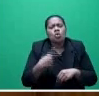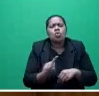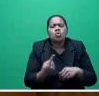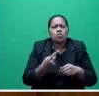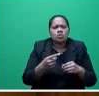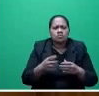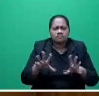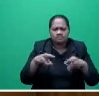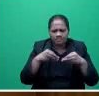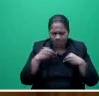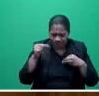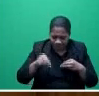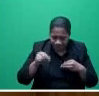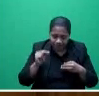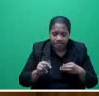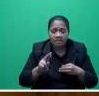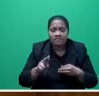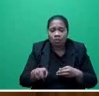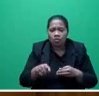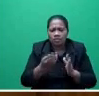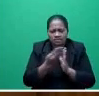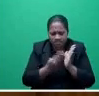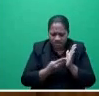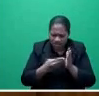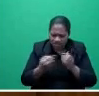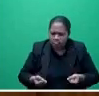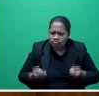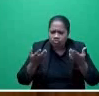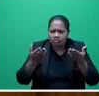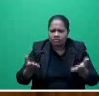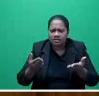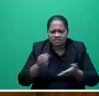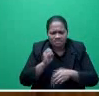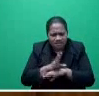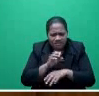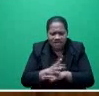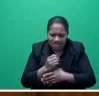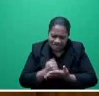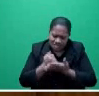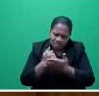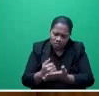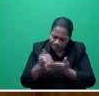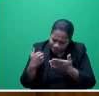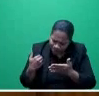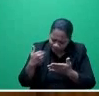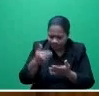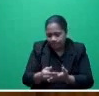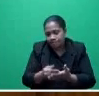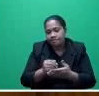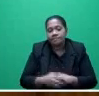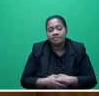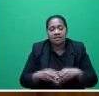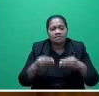a stimulating budget and have provided valuable advice and support along the way. The fortune of workers